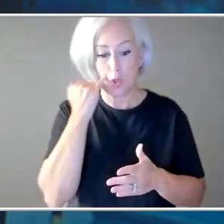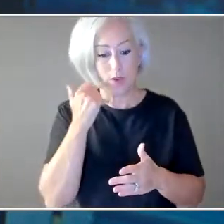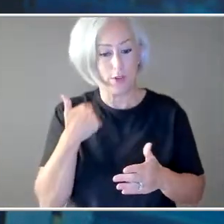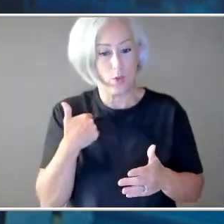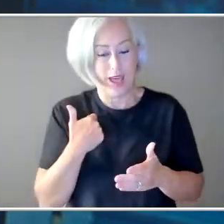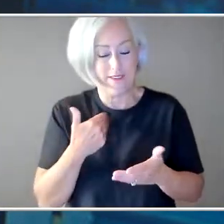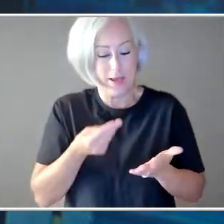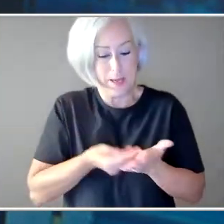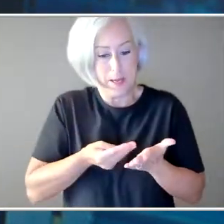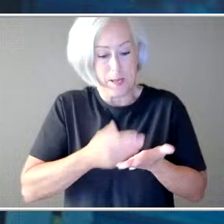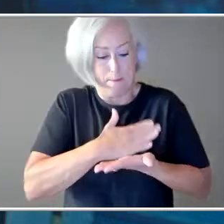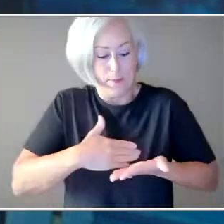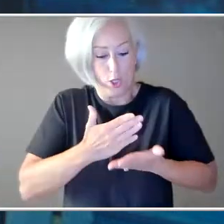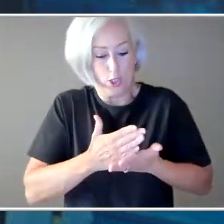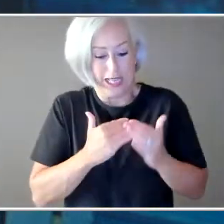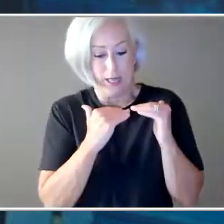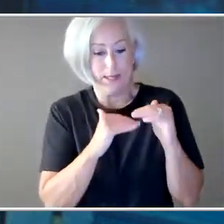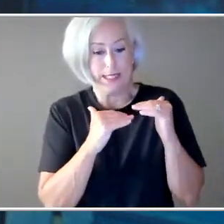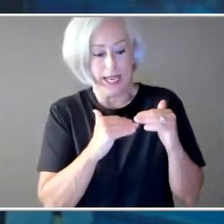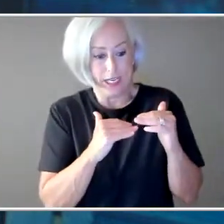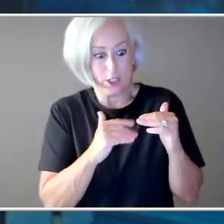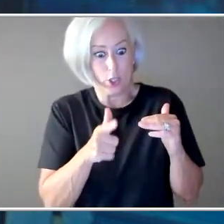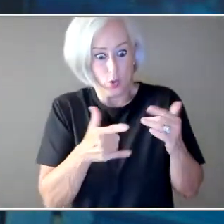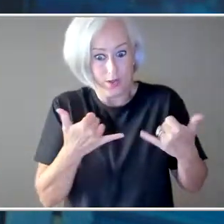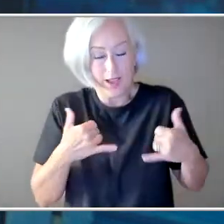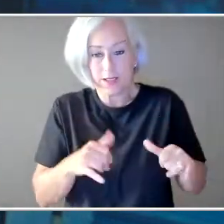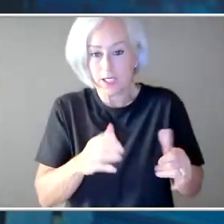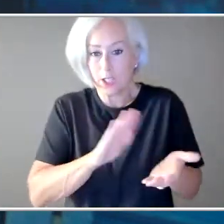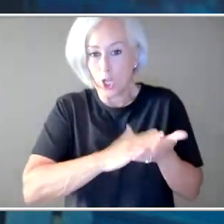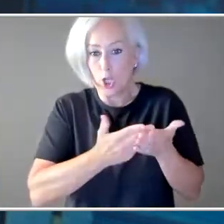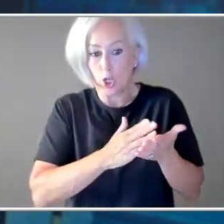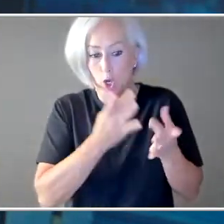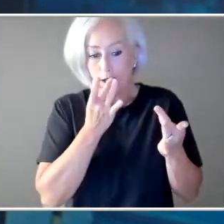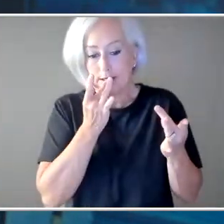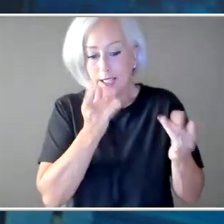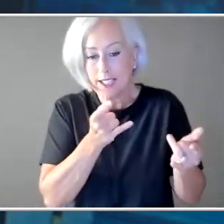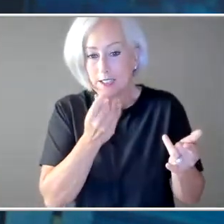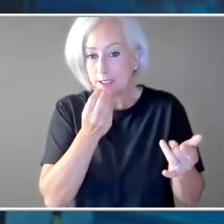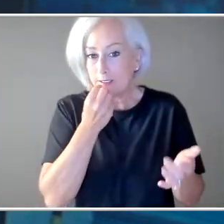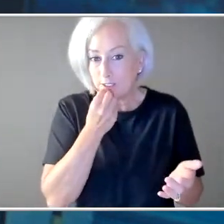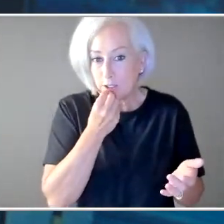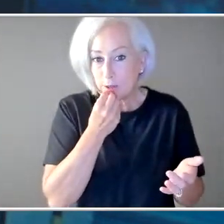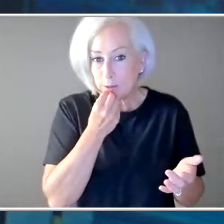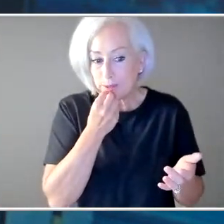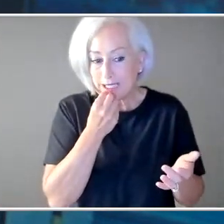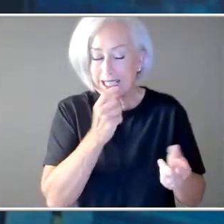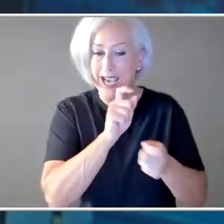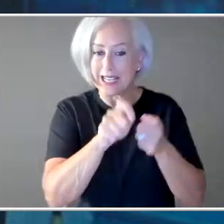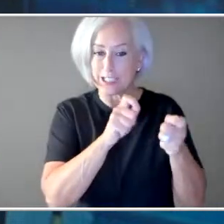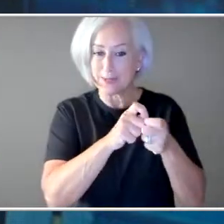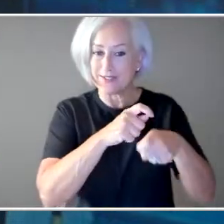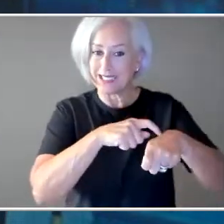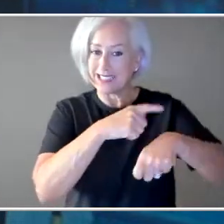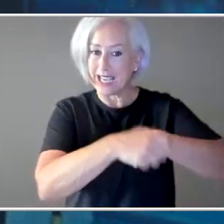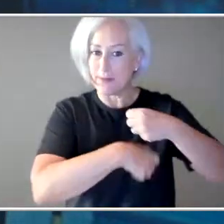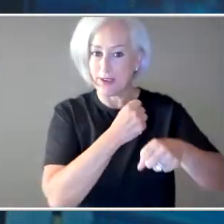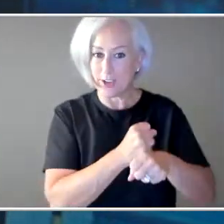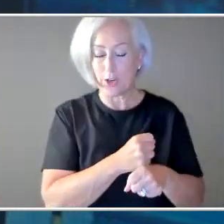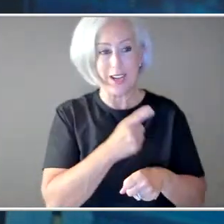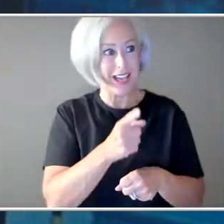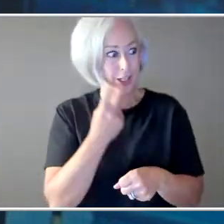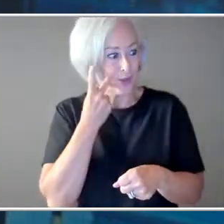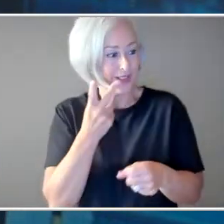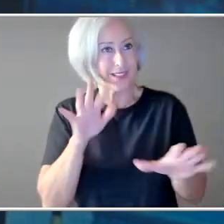able to make this delicious food at the height of its season. And here you can see all around the campus how you can do that just in